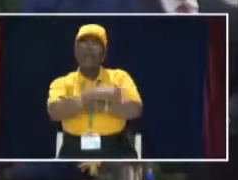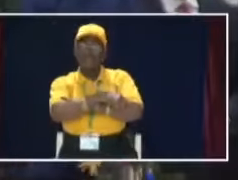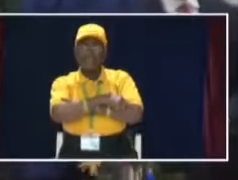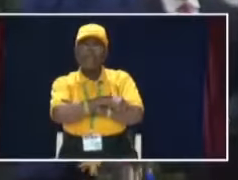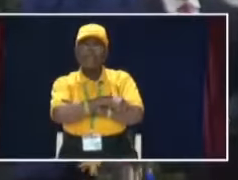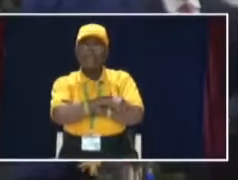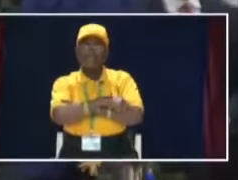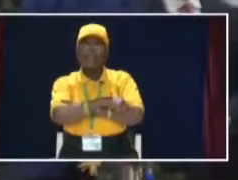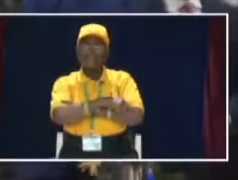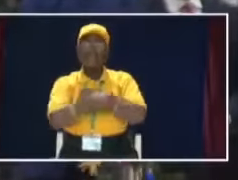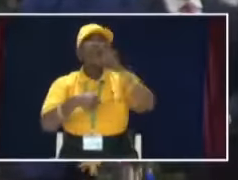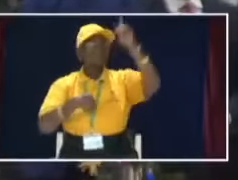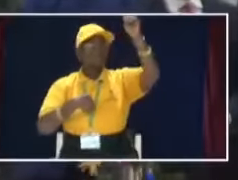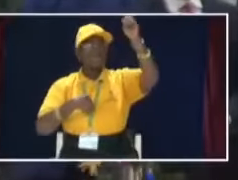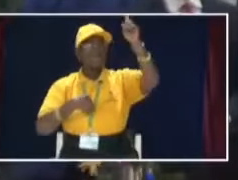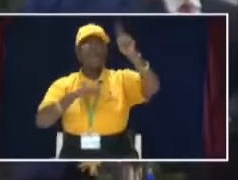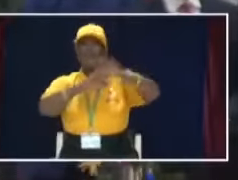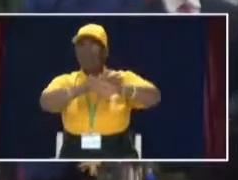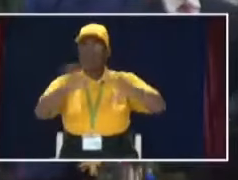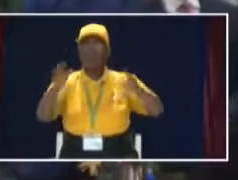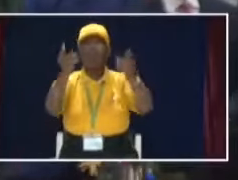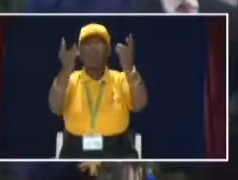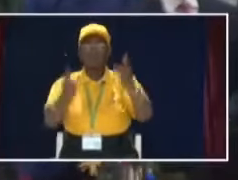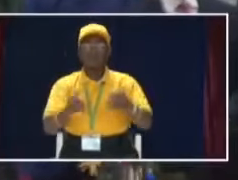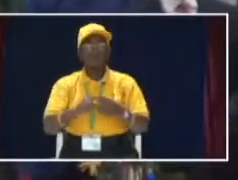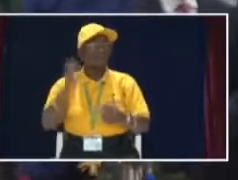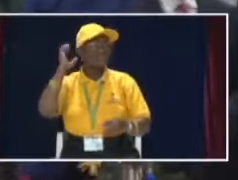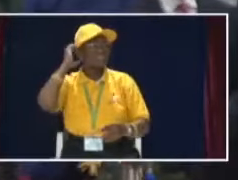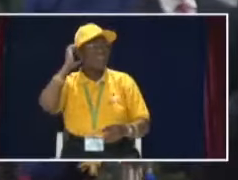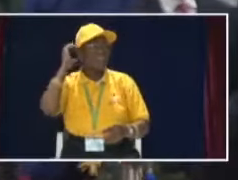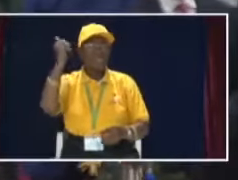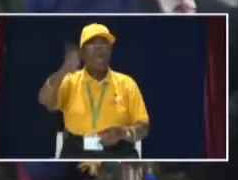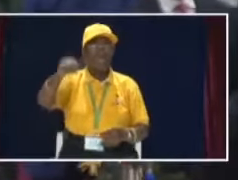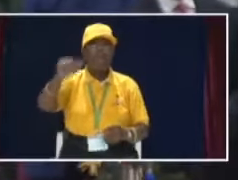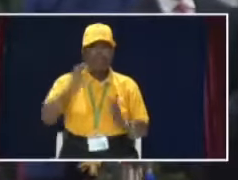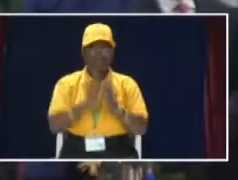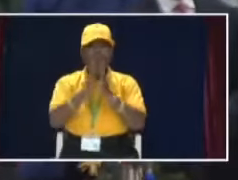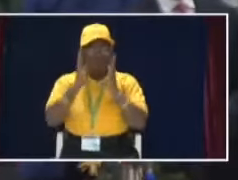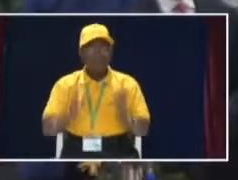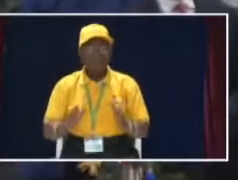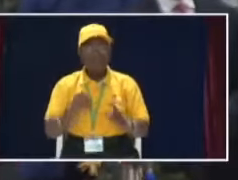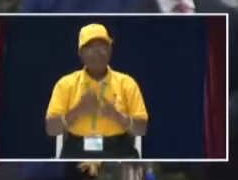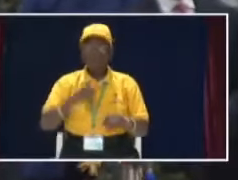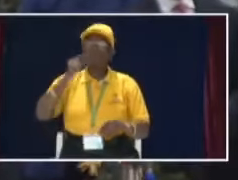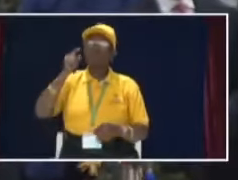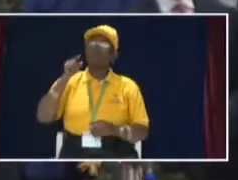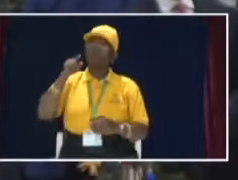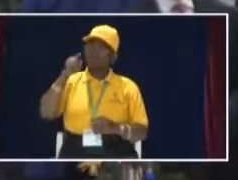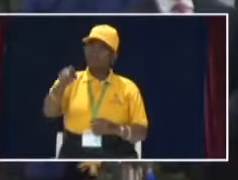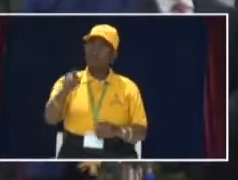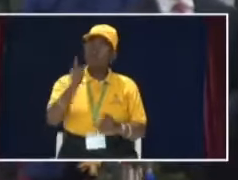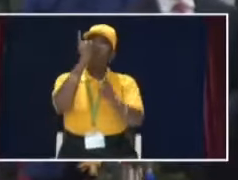I don't want to hear any prayer from you, just thank me.